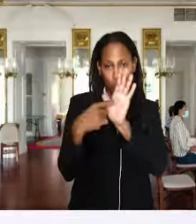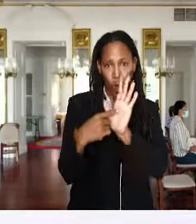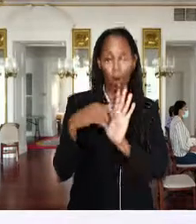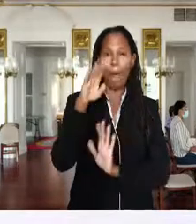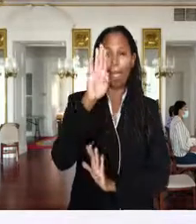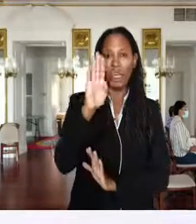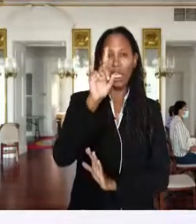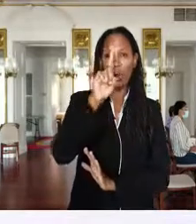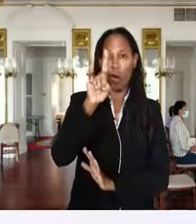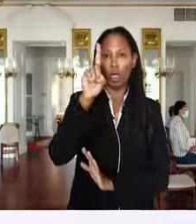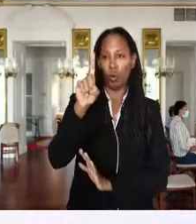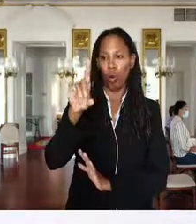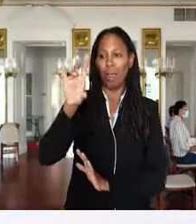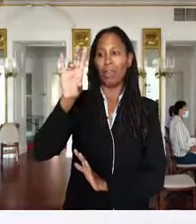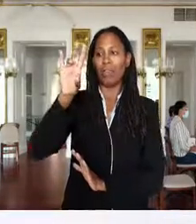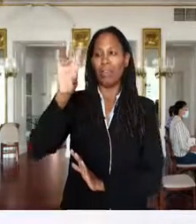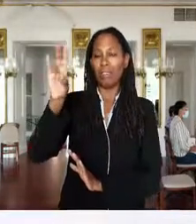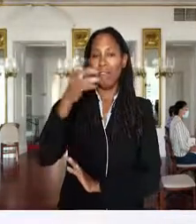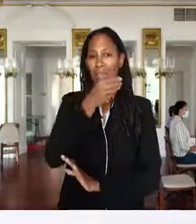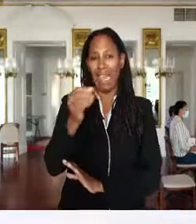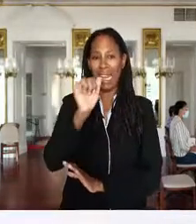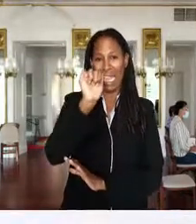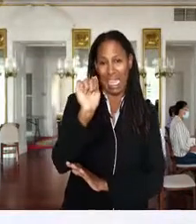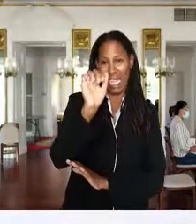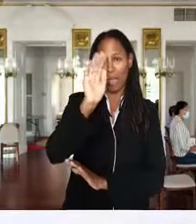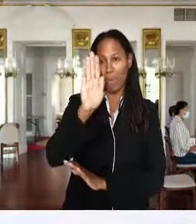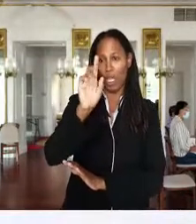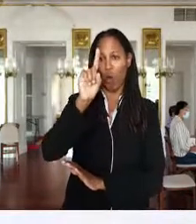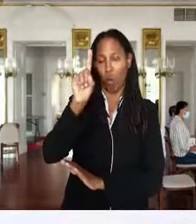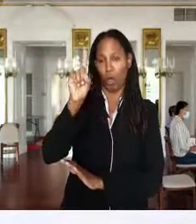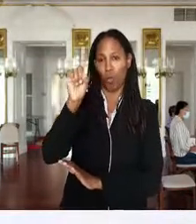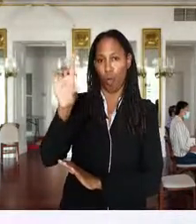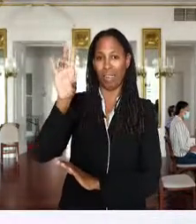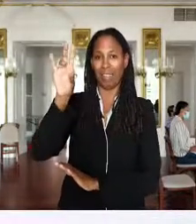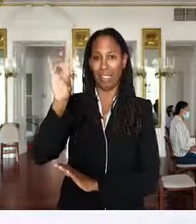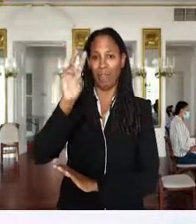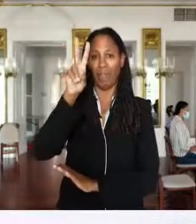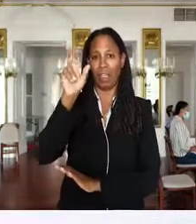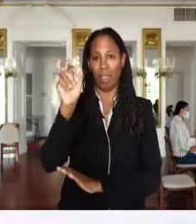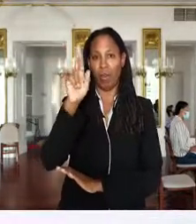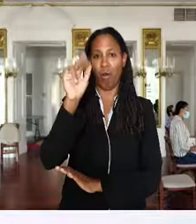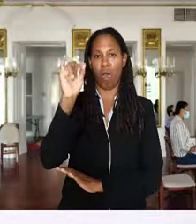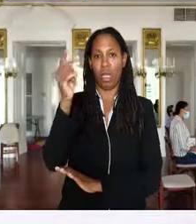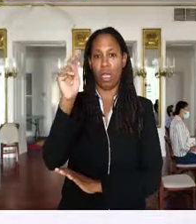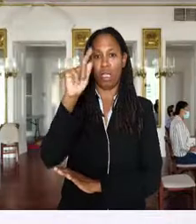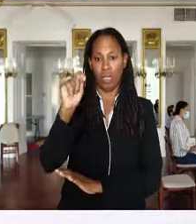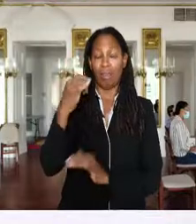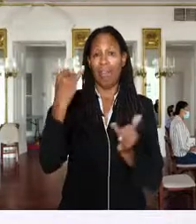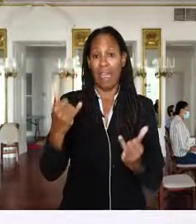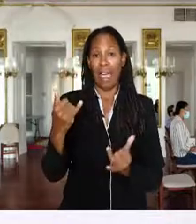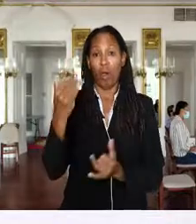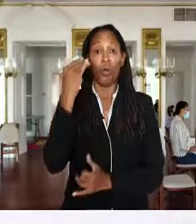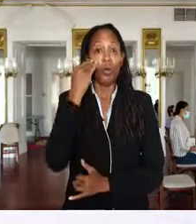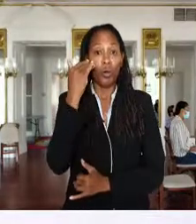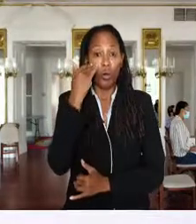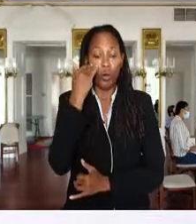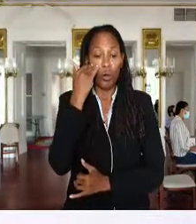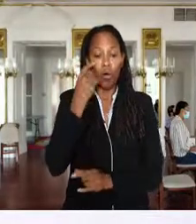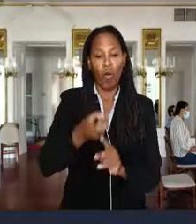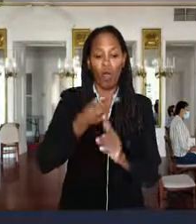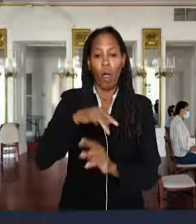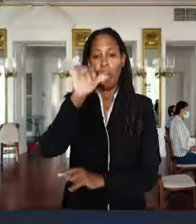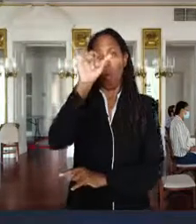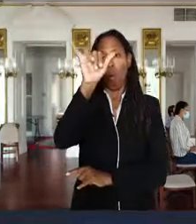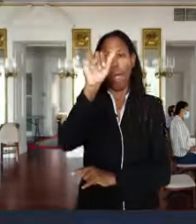the AB.1.1.7 variant. Our epidemiology division have now received confirmation from Yale University that